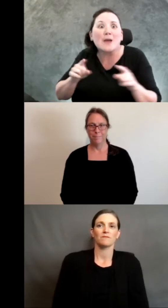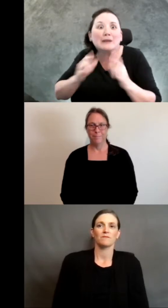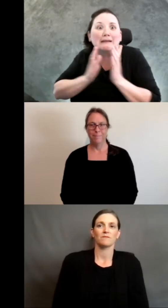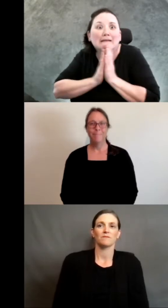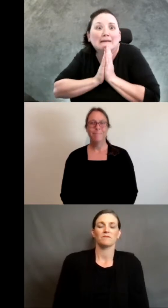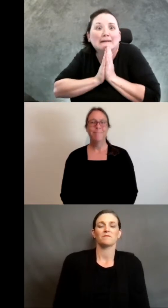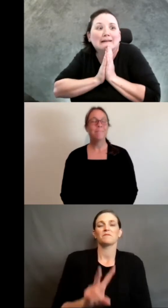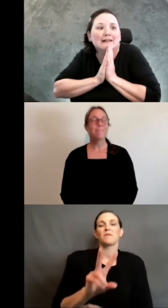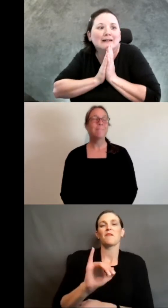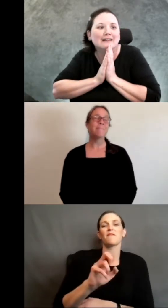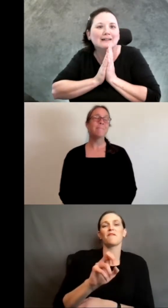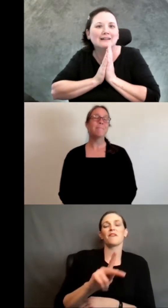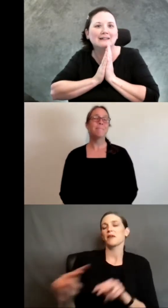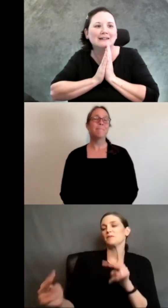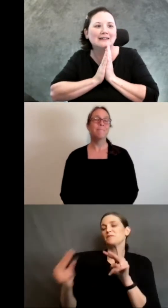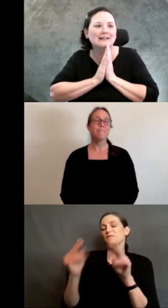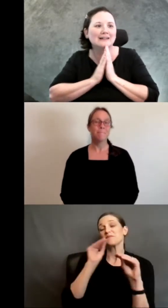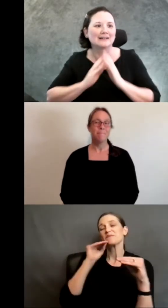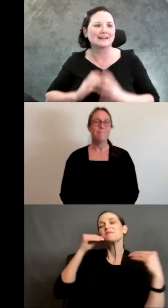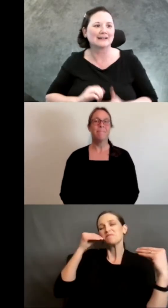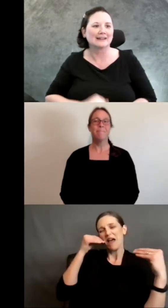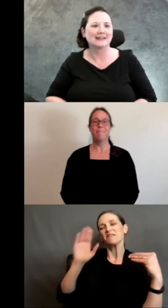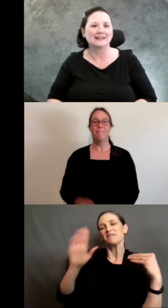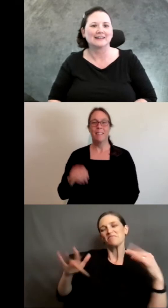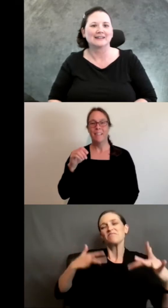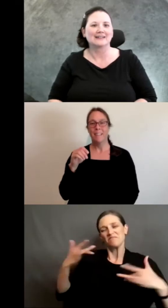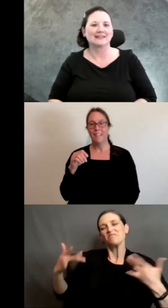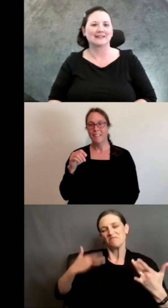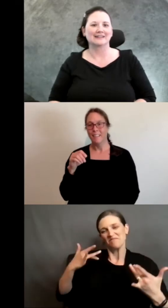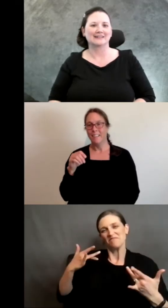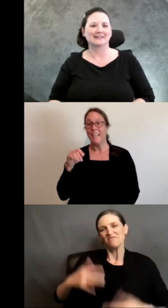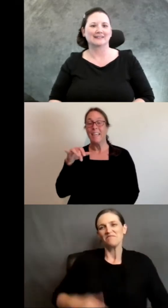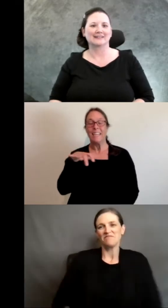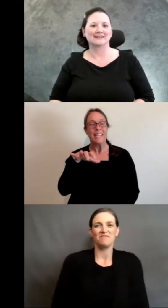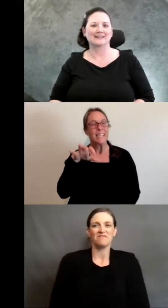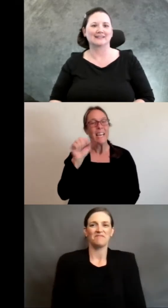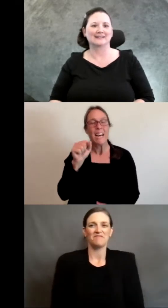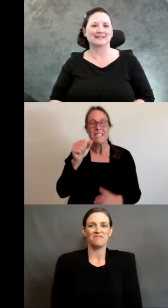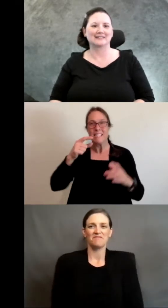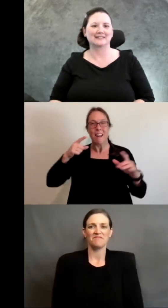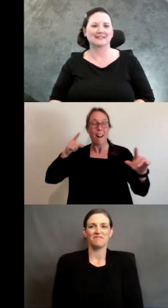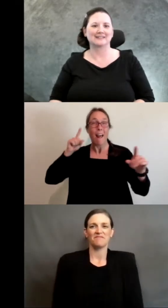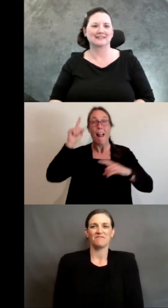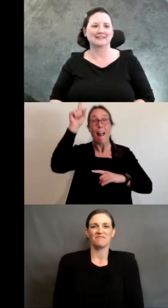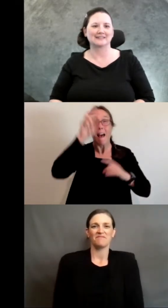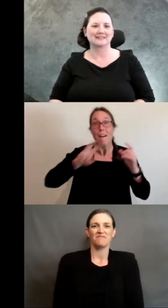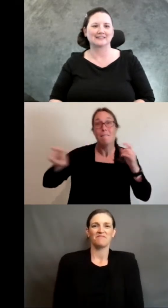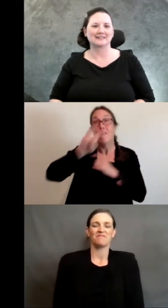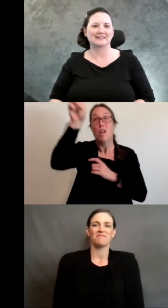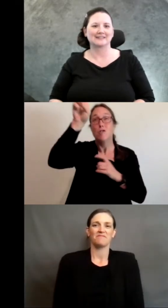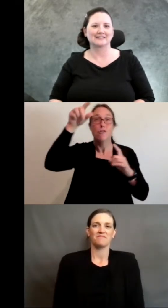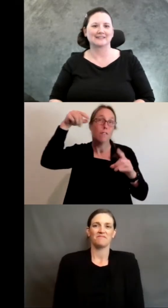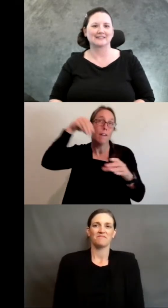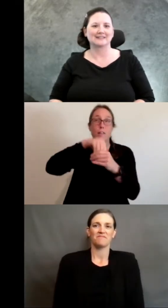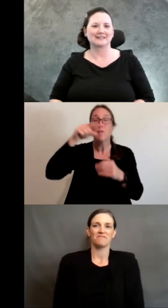enthusiasm. Yes, to venture into the unknown. T-minus 30 seconds.